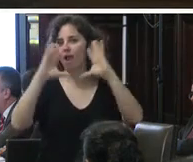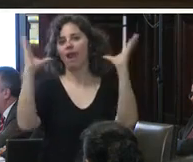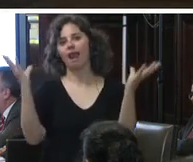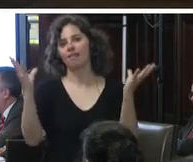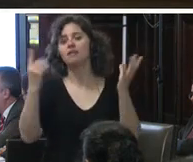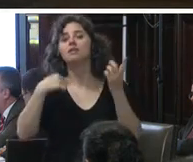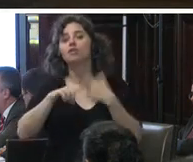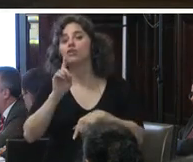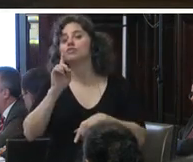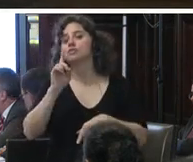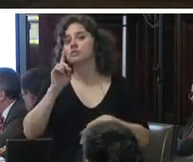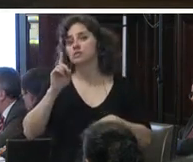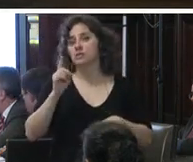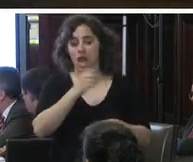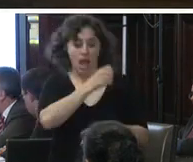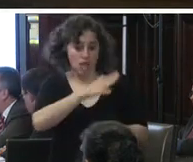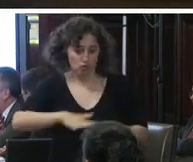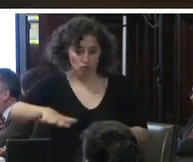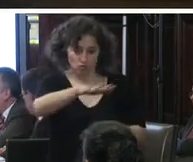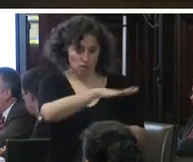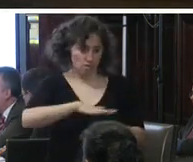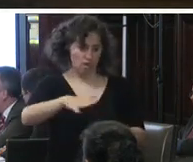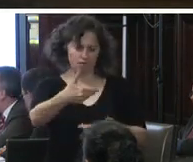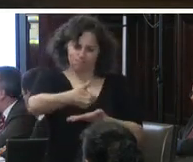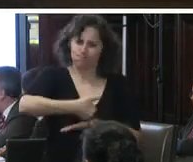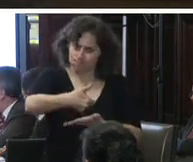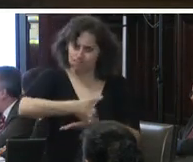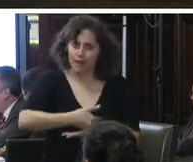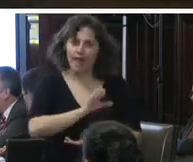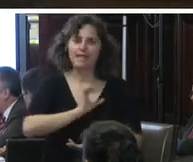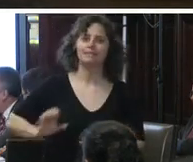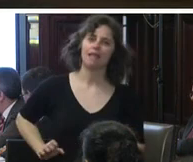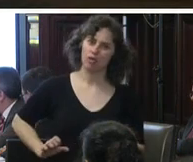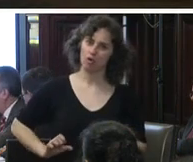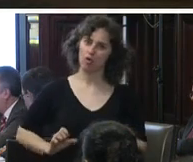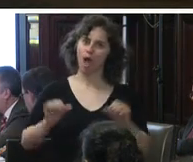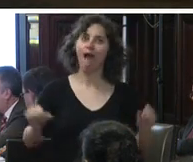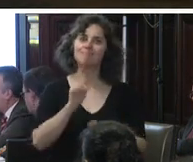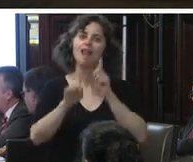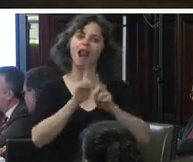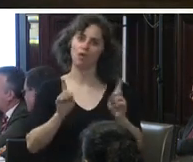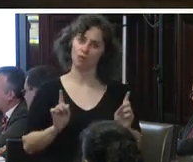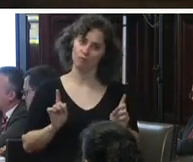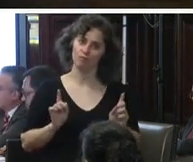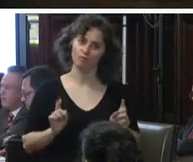que la sociedad exige al Estado tomar medidas eso es todo